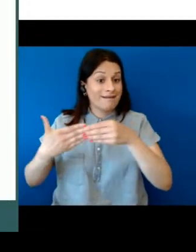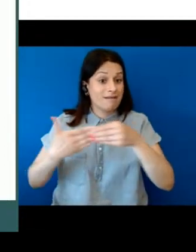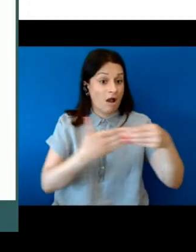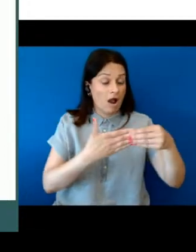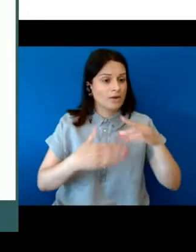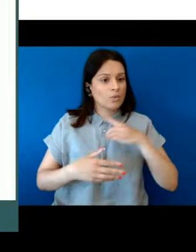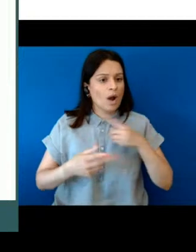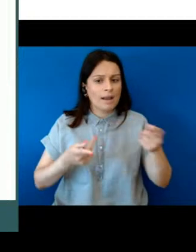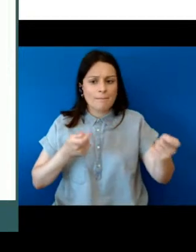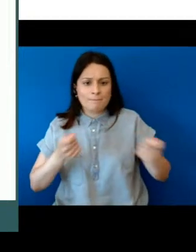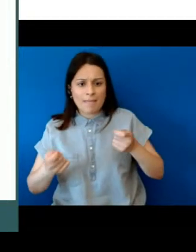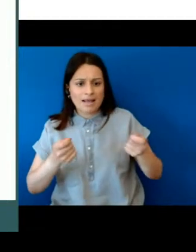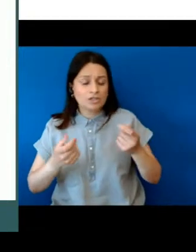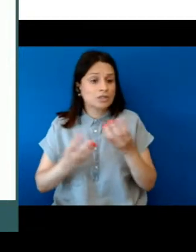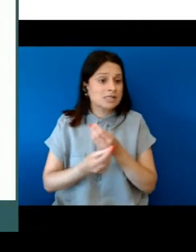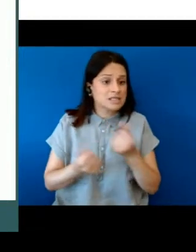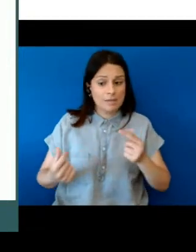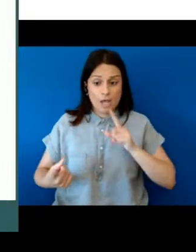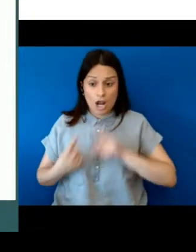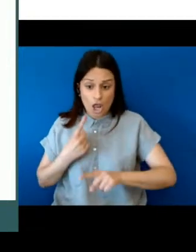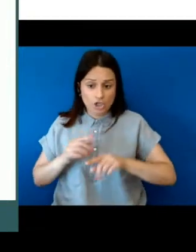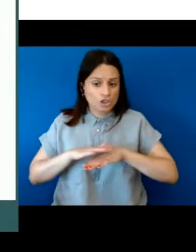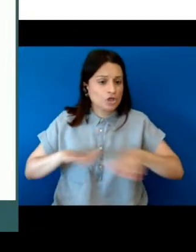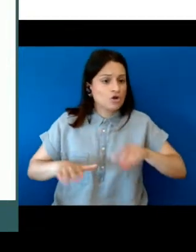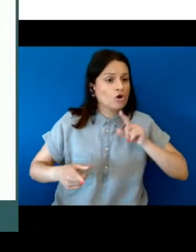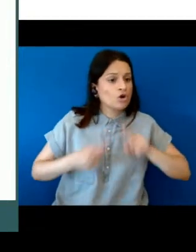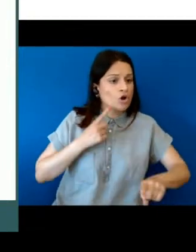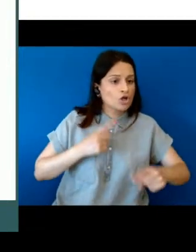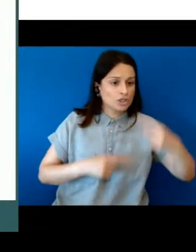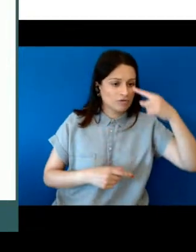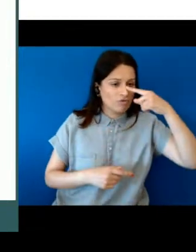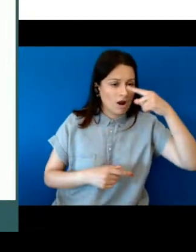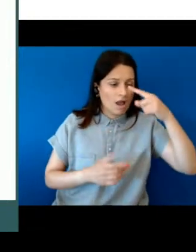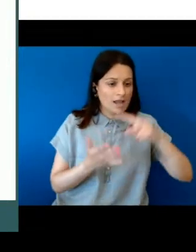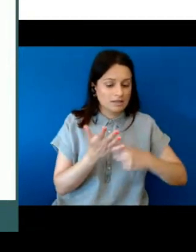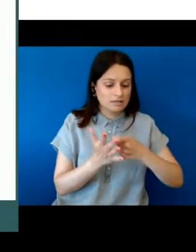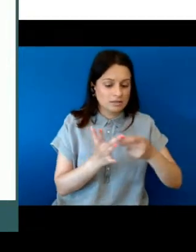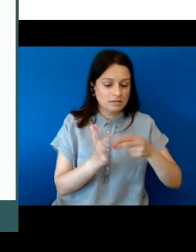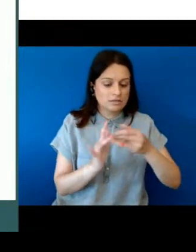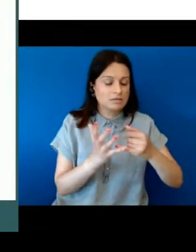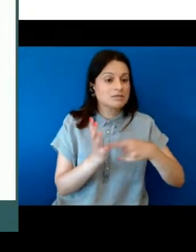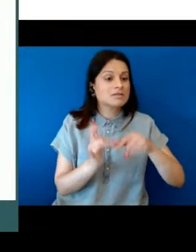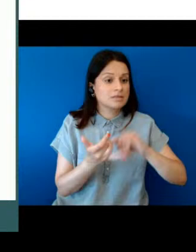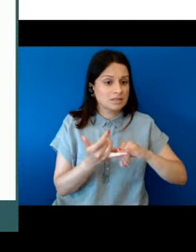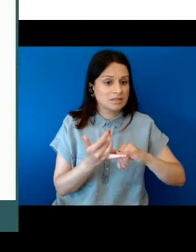and non-allergic rhinitis, but I will come back to spacers and nasal steroid technique.